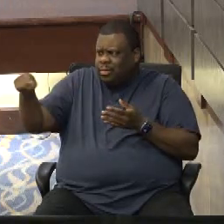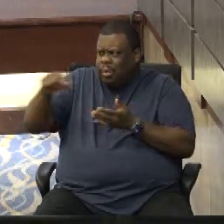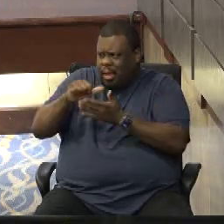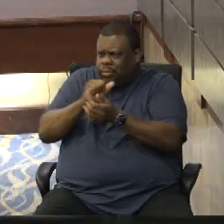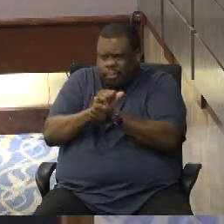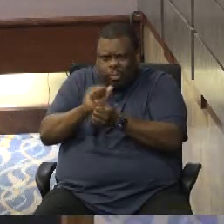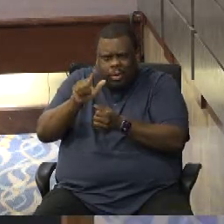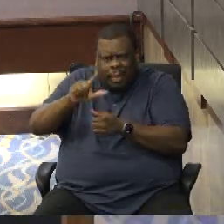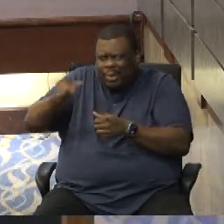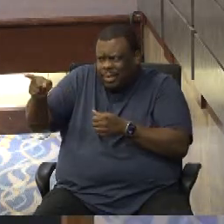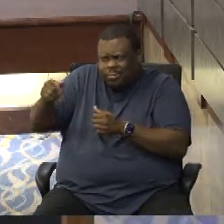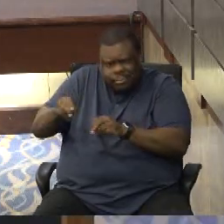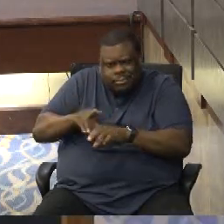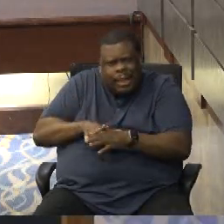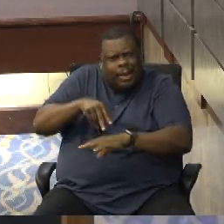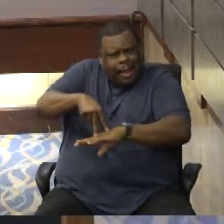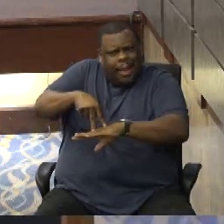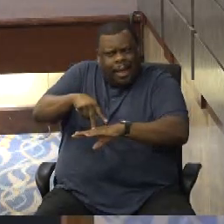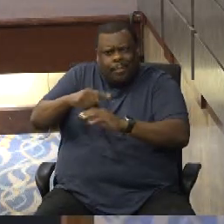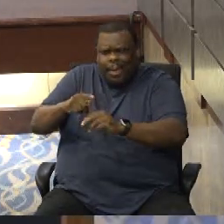on.